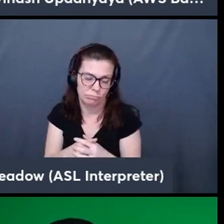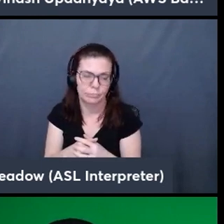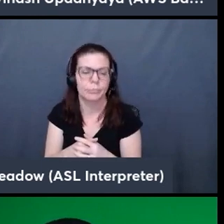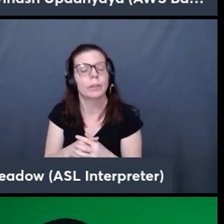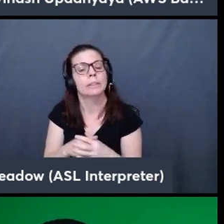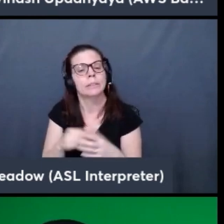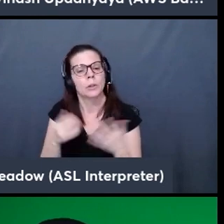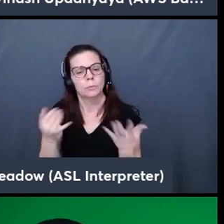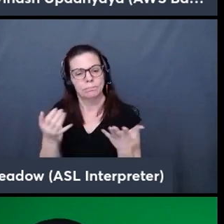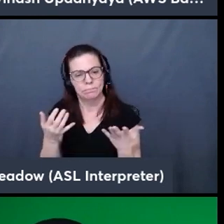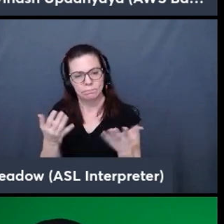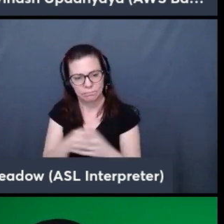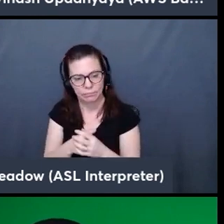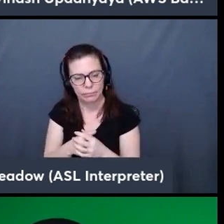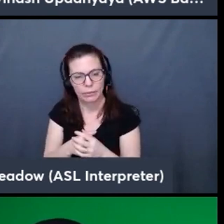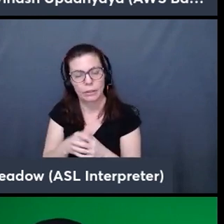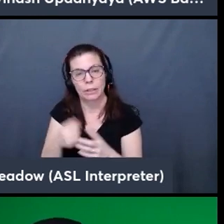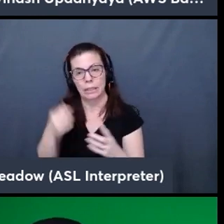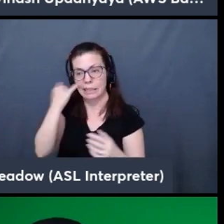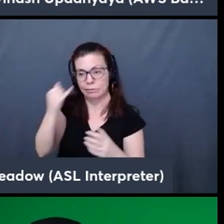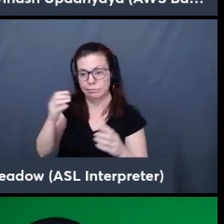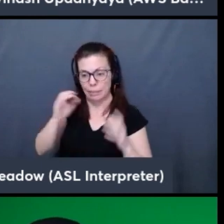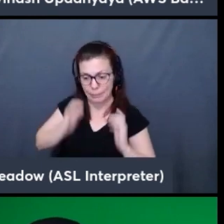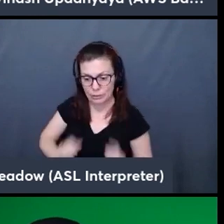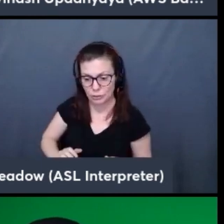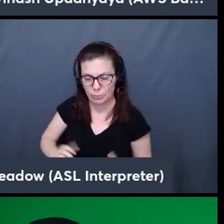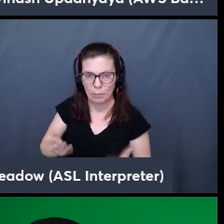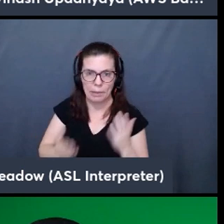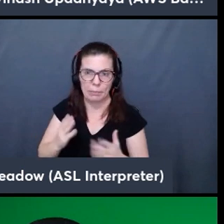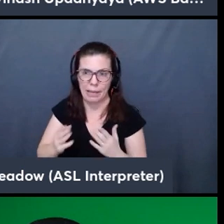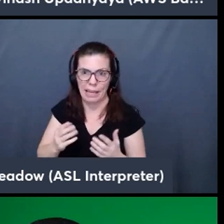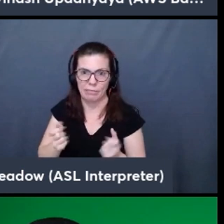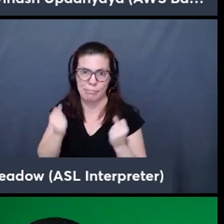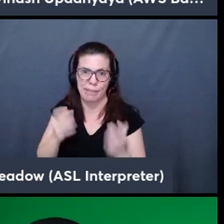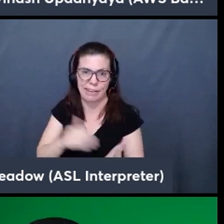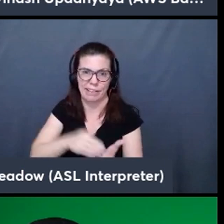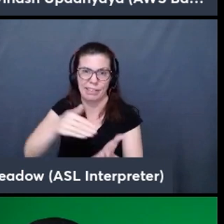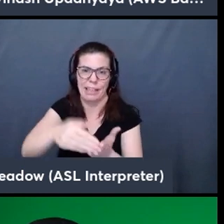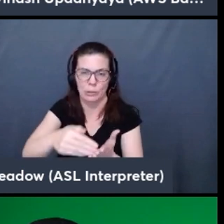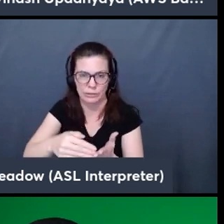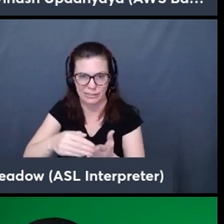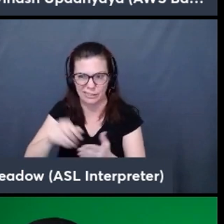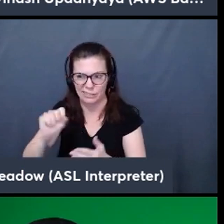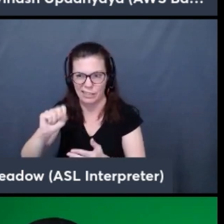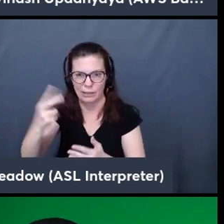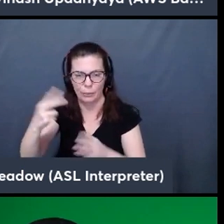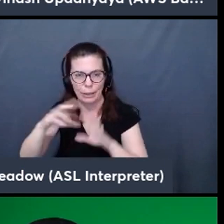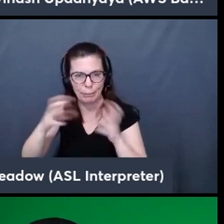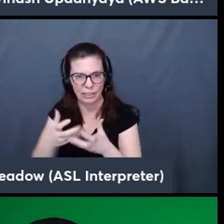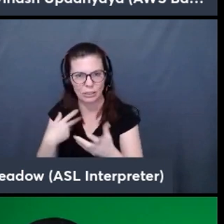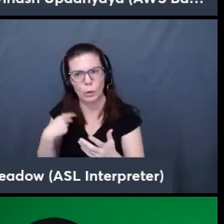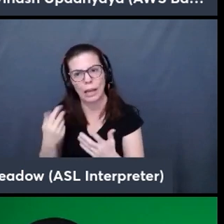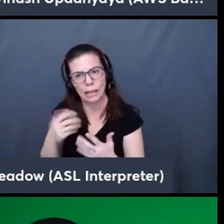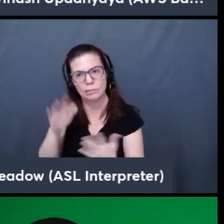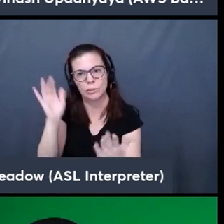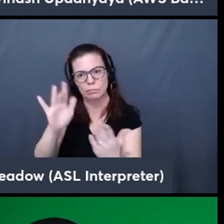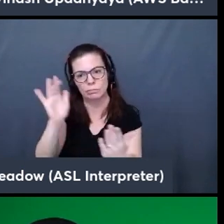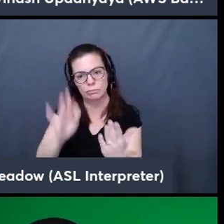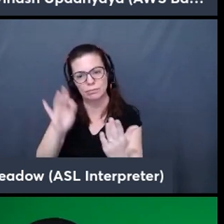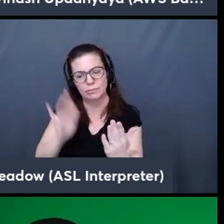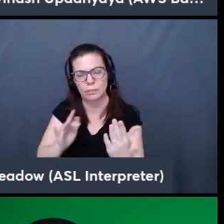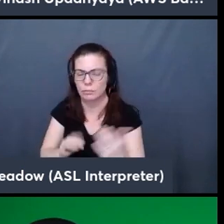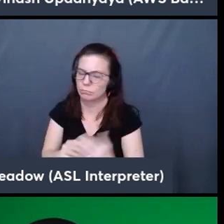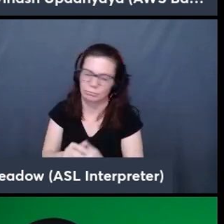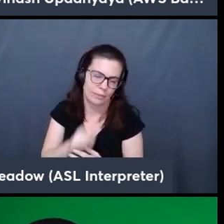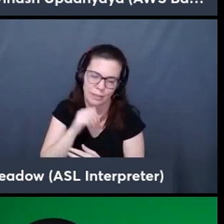you said, as a customer, I might have thousands of S3 buckets. Like, do I need to manually select every S3 bucket? No, I don't have